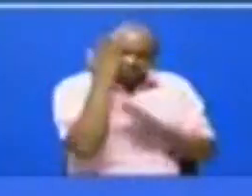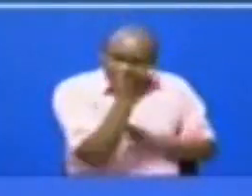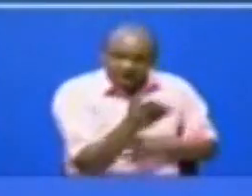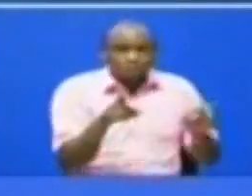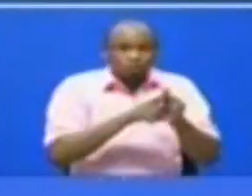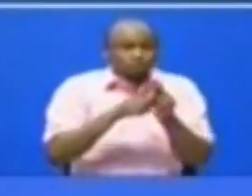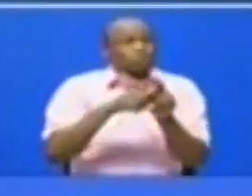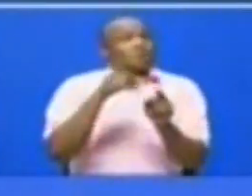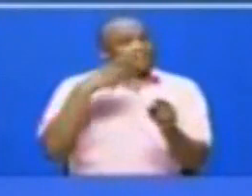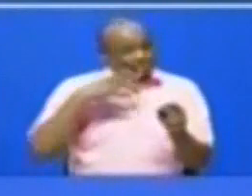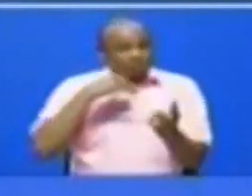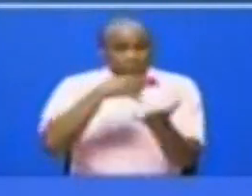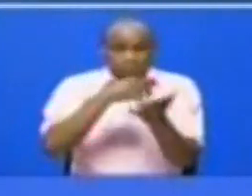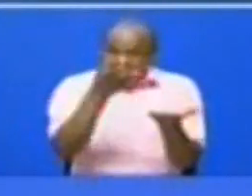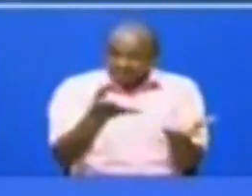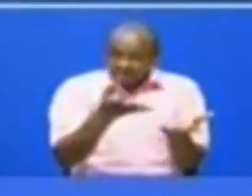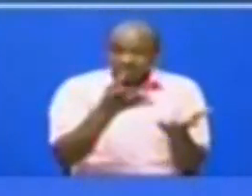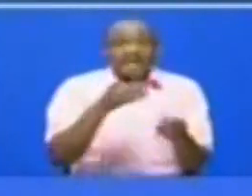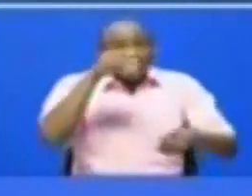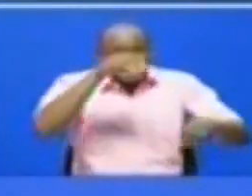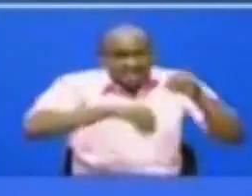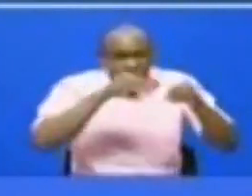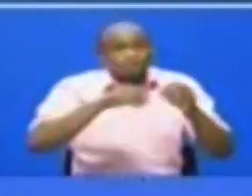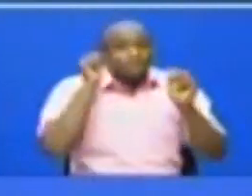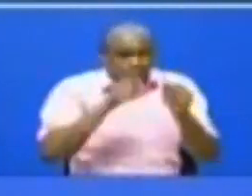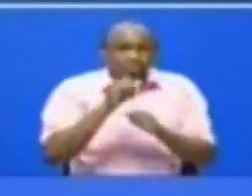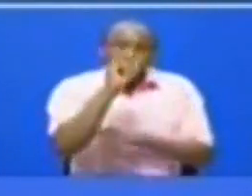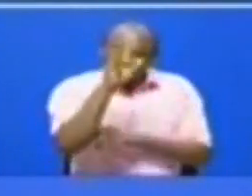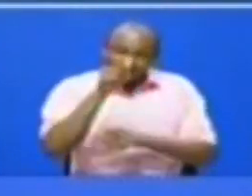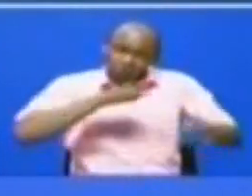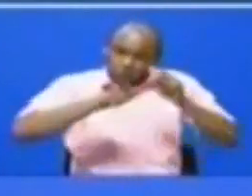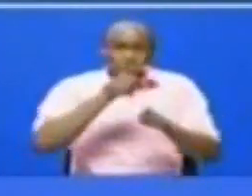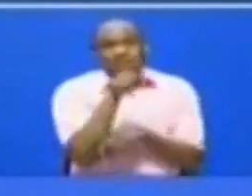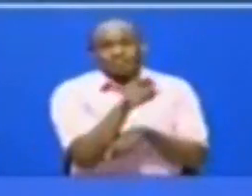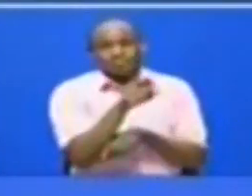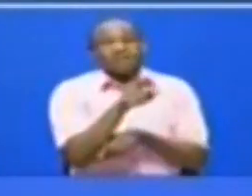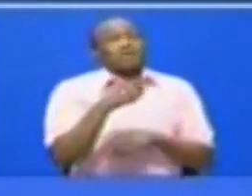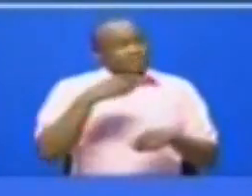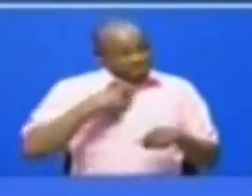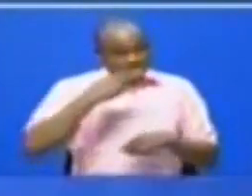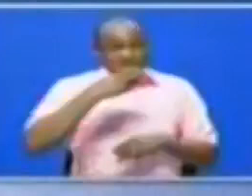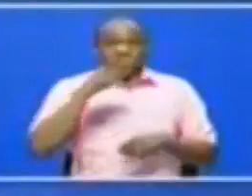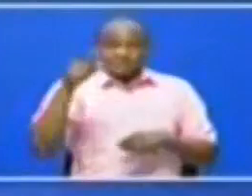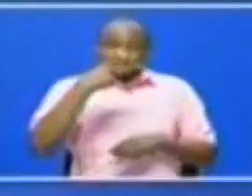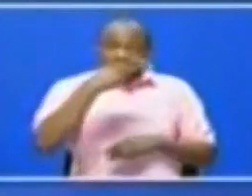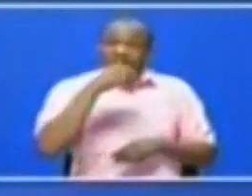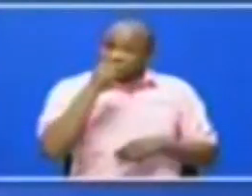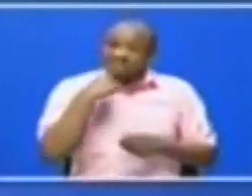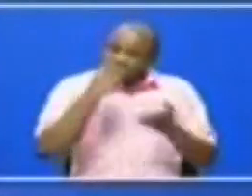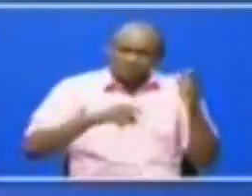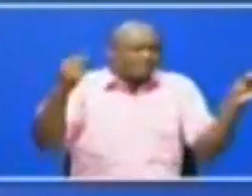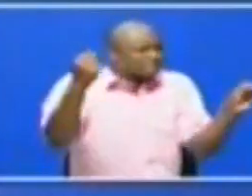the parties involved in this particular election, to keep the IEBC in check. Because as Javier has put it, it is